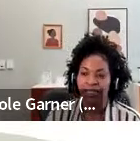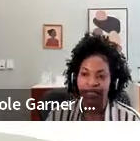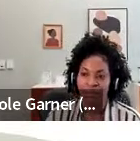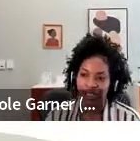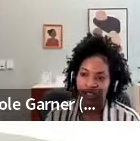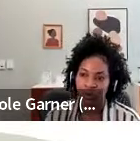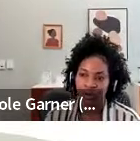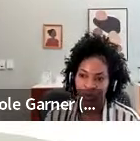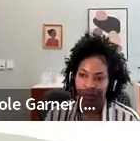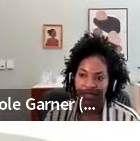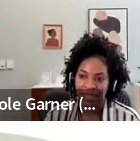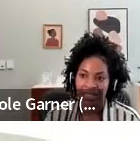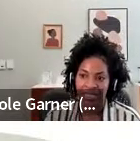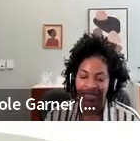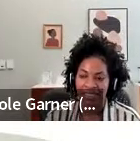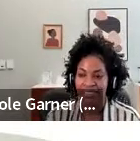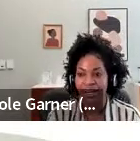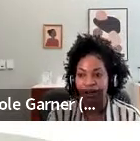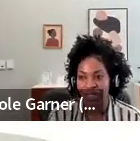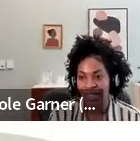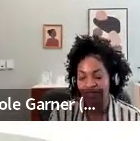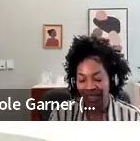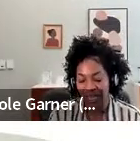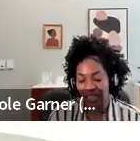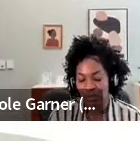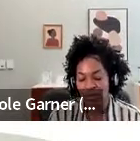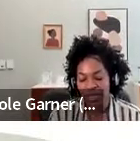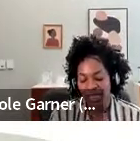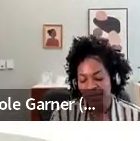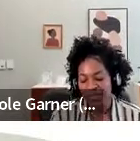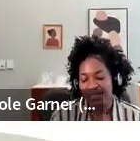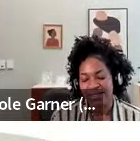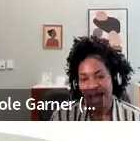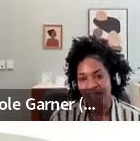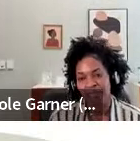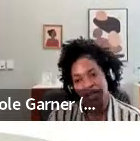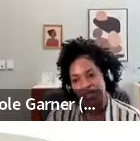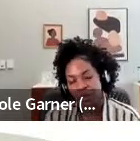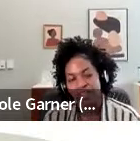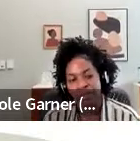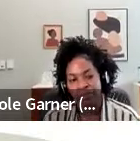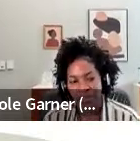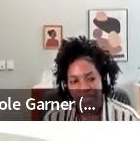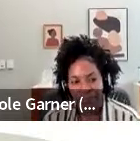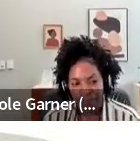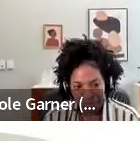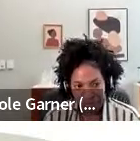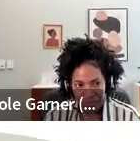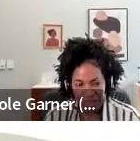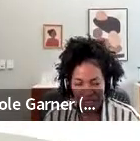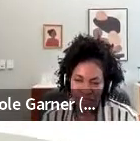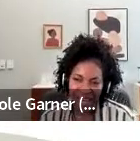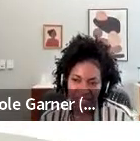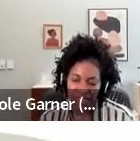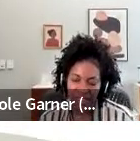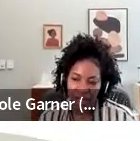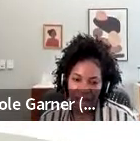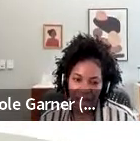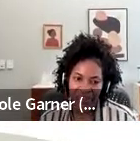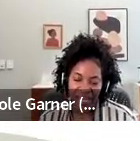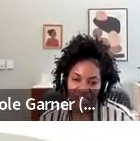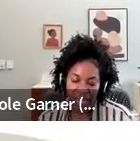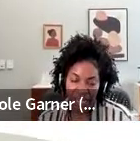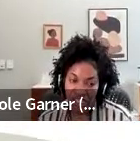of humility to make sure that we're meeting the needs, not only of our KU MC staff, but also of the community. And so that